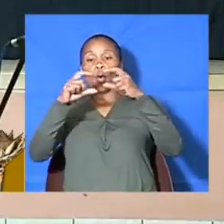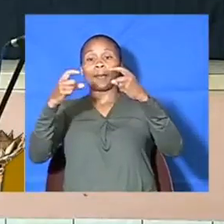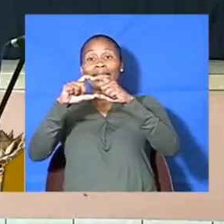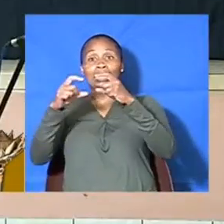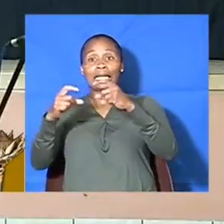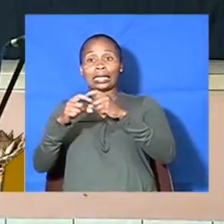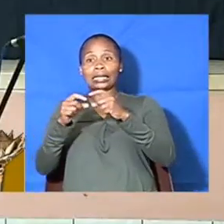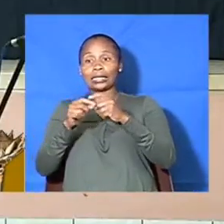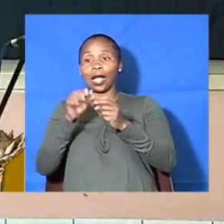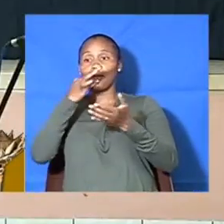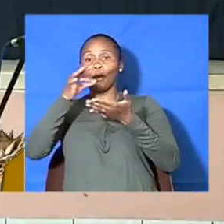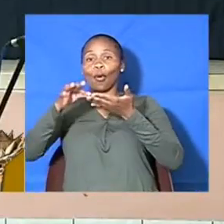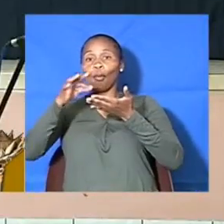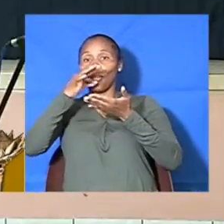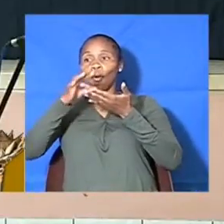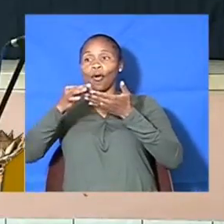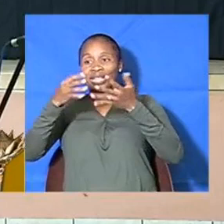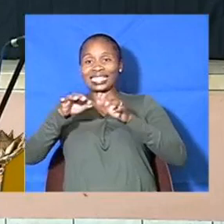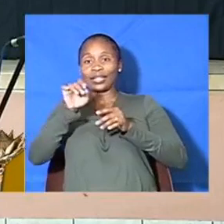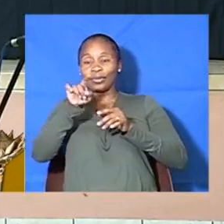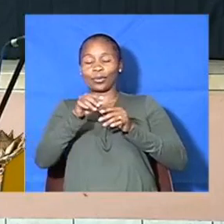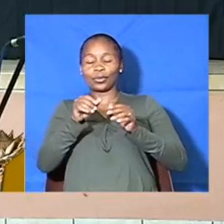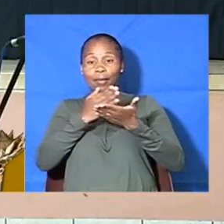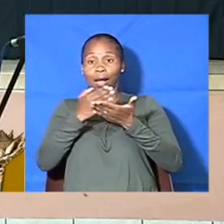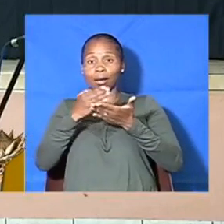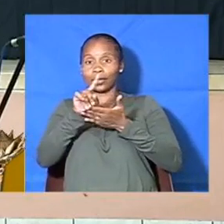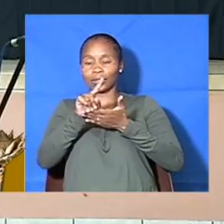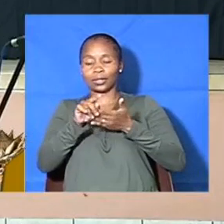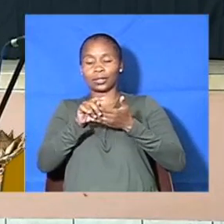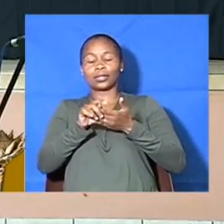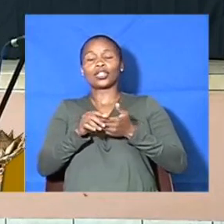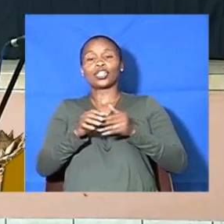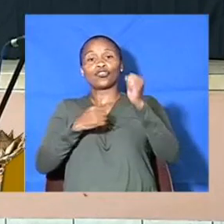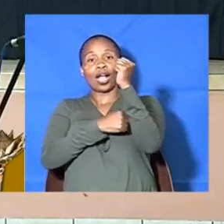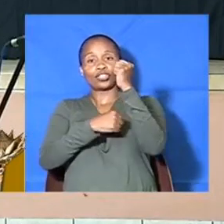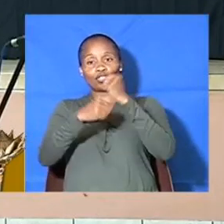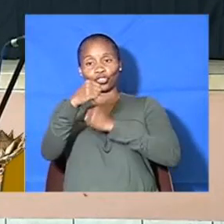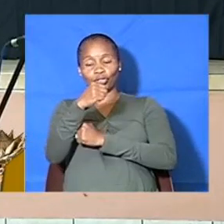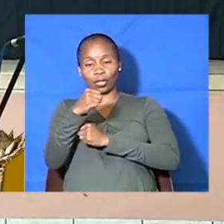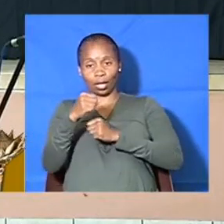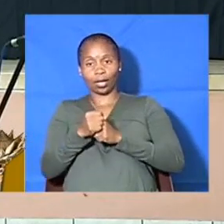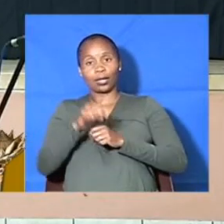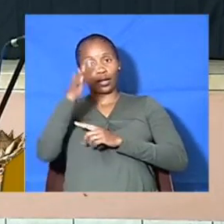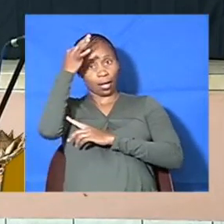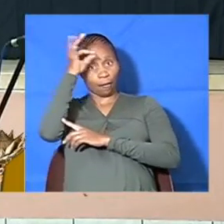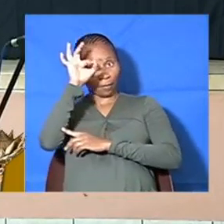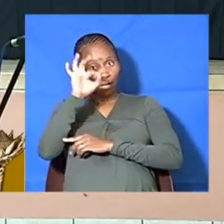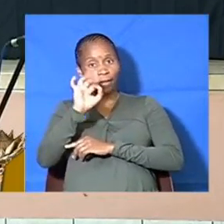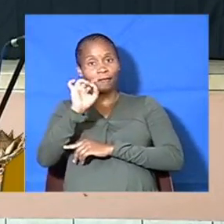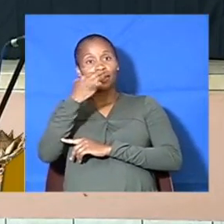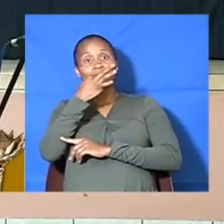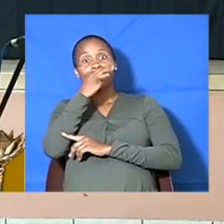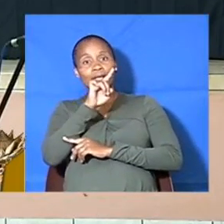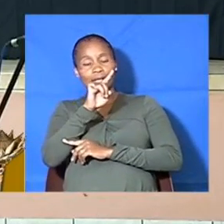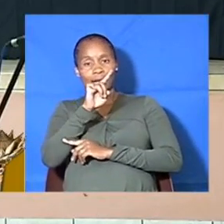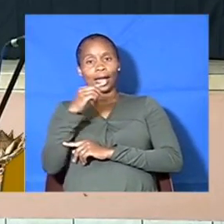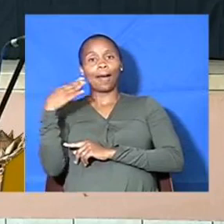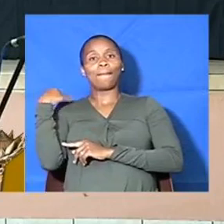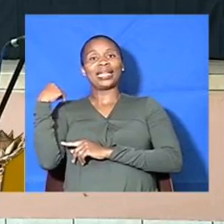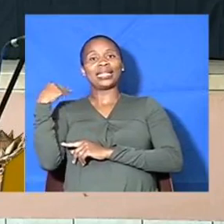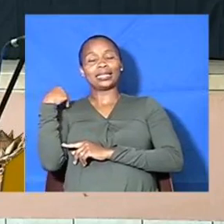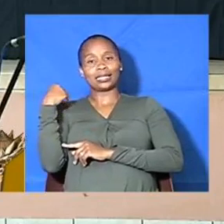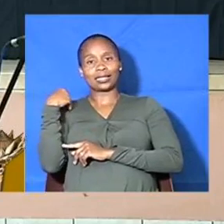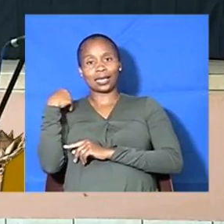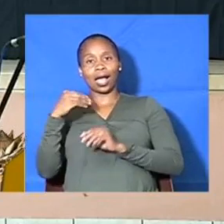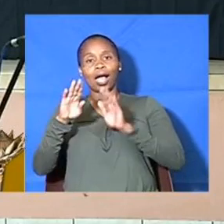tseba gore molao ka kanyo o covera batho ba ba kaakang le gore le ba ba sa tlong go belegwa ge go belegwa